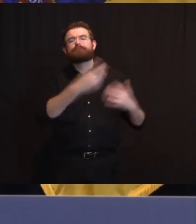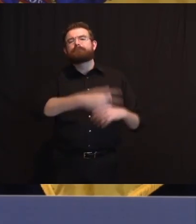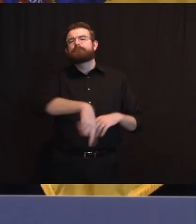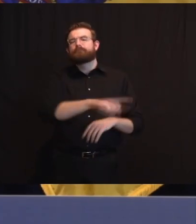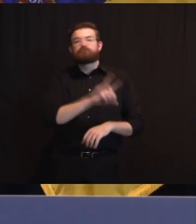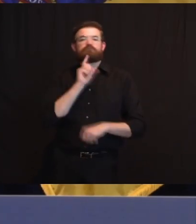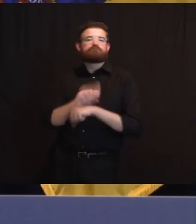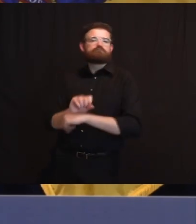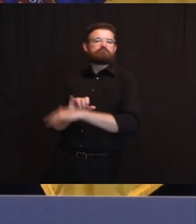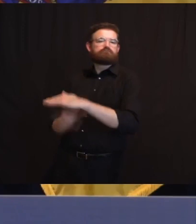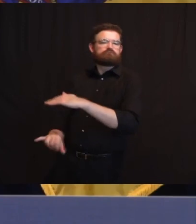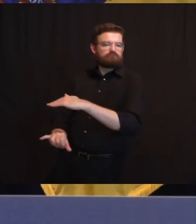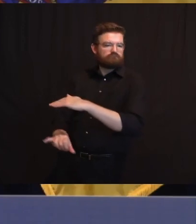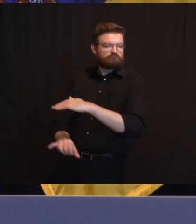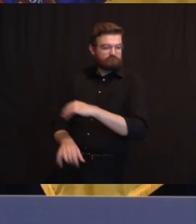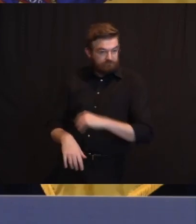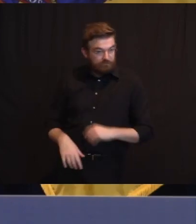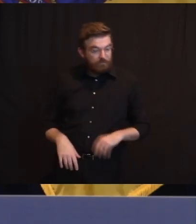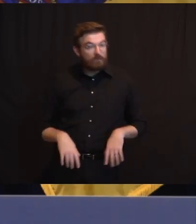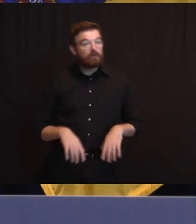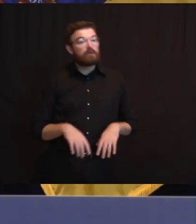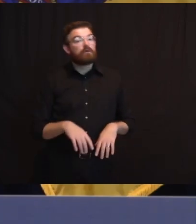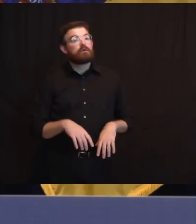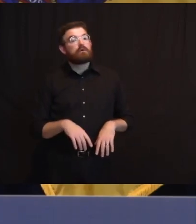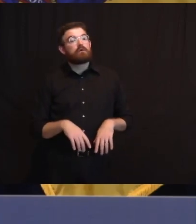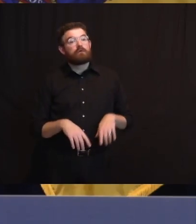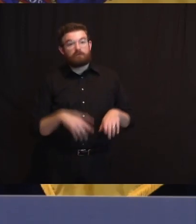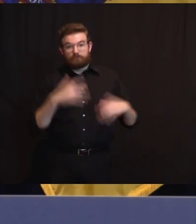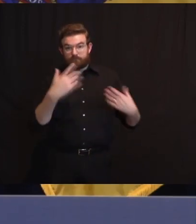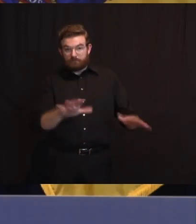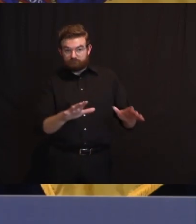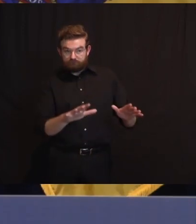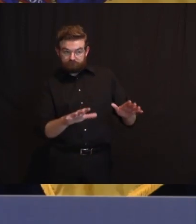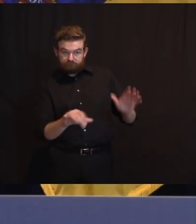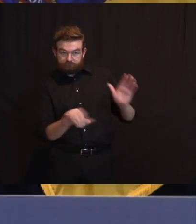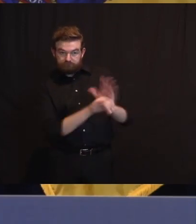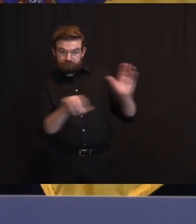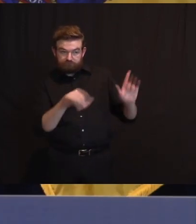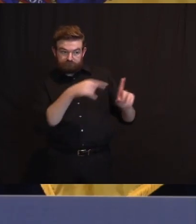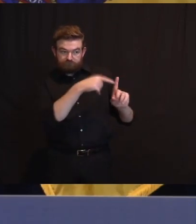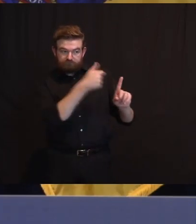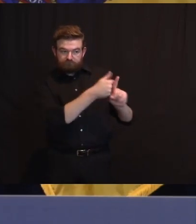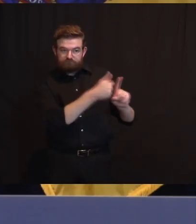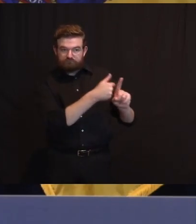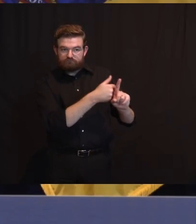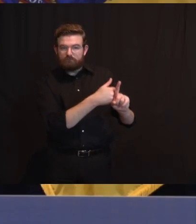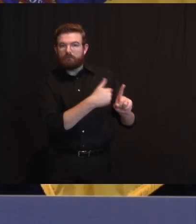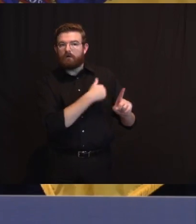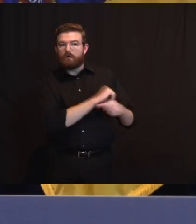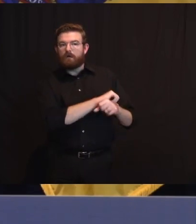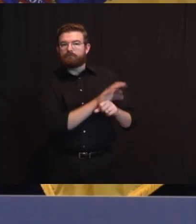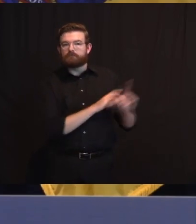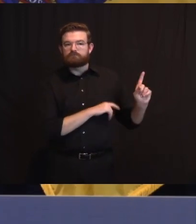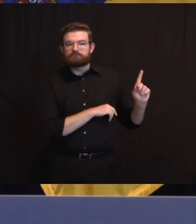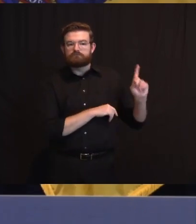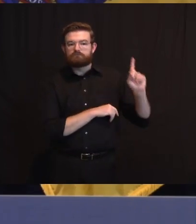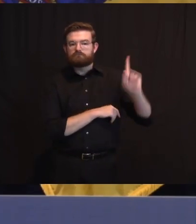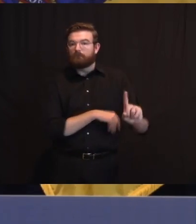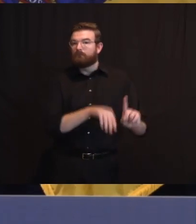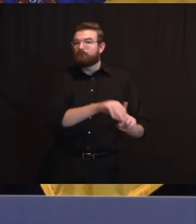party? And the other topic is regarding PPE. The New York Times is reporting that FEMA has